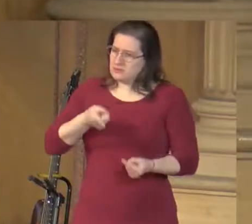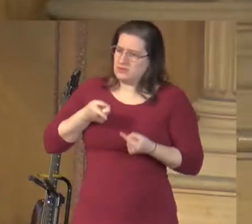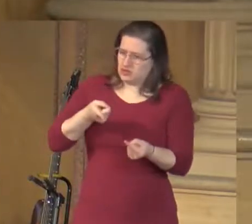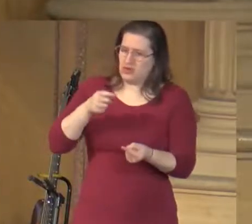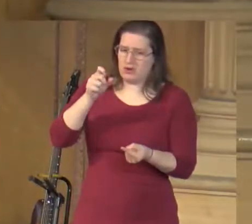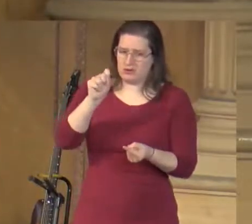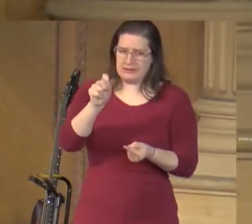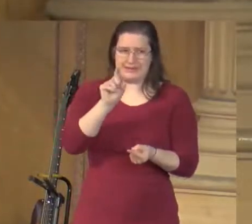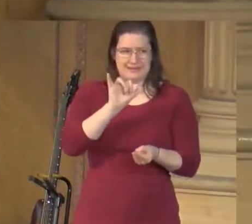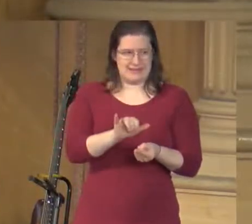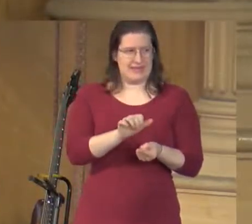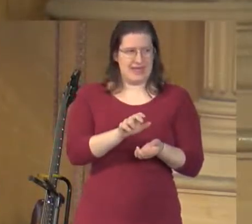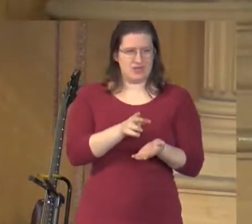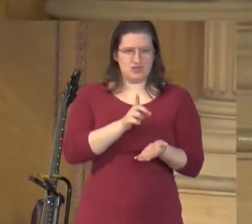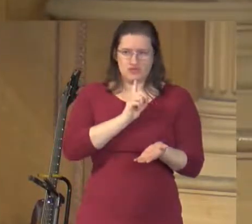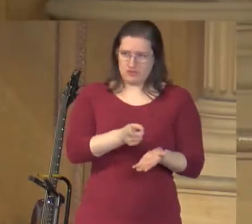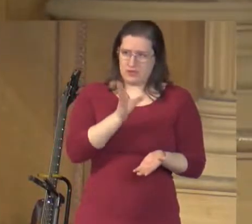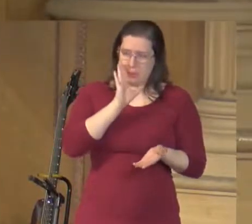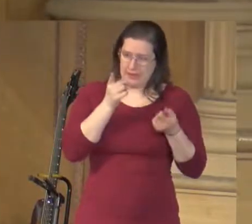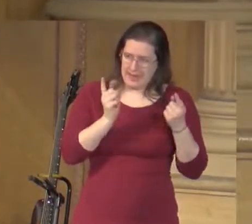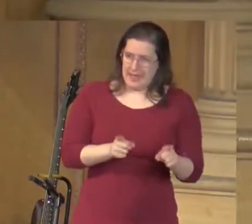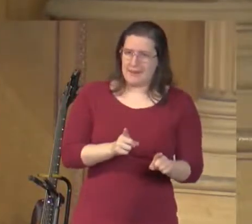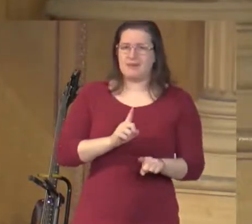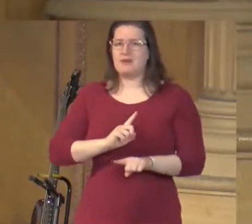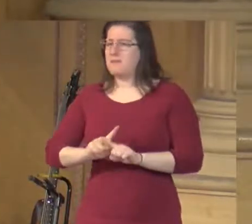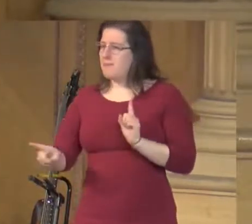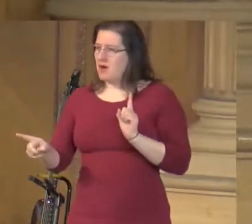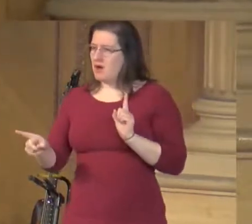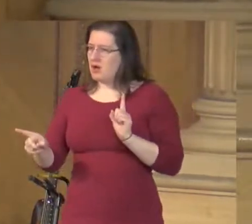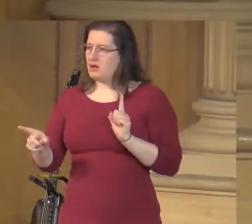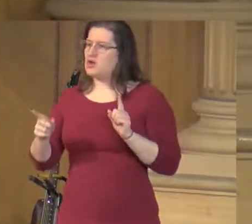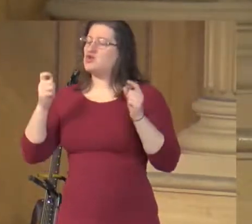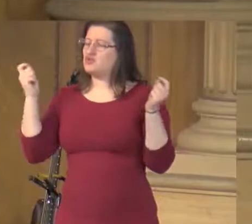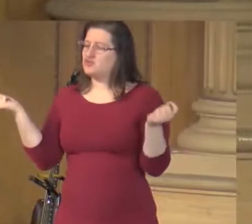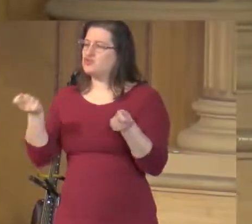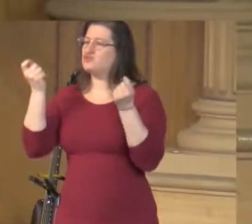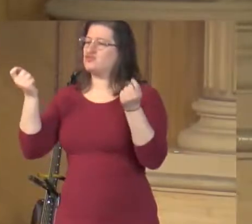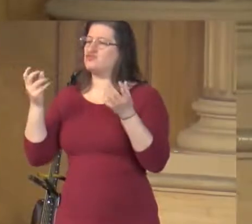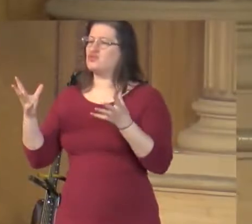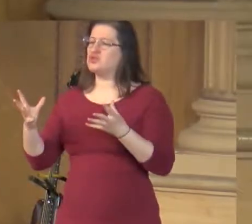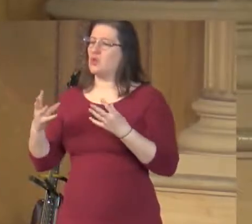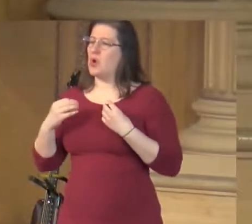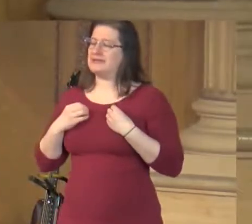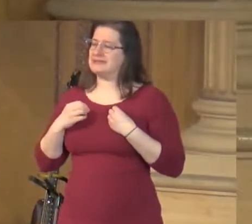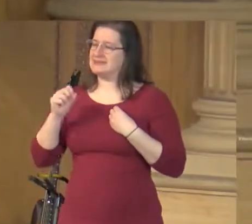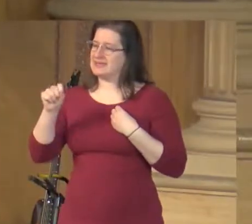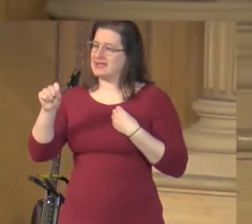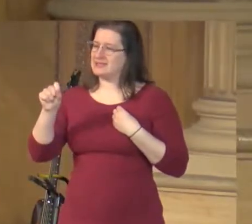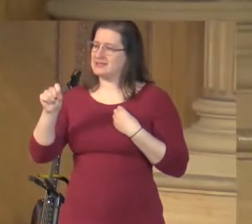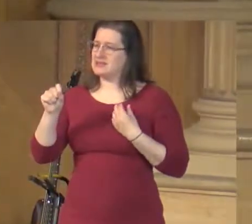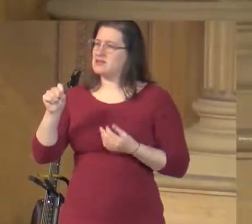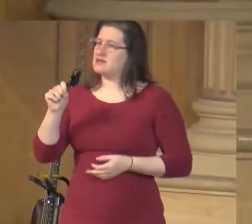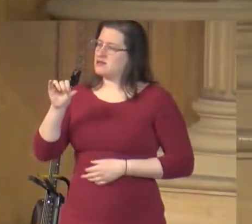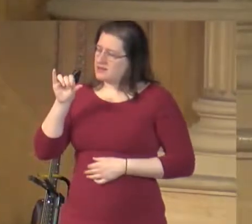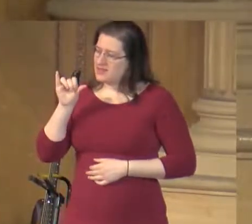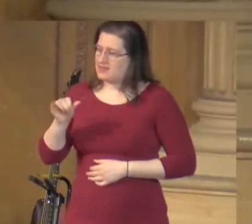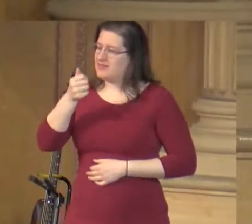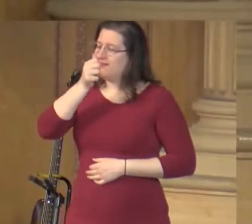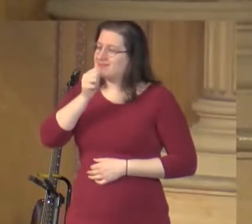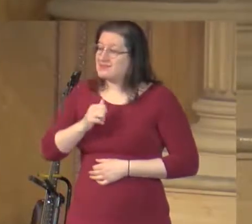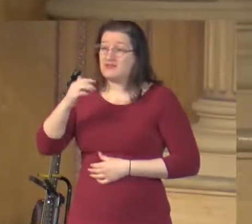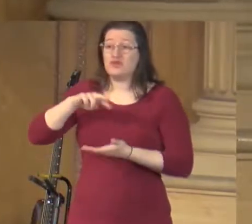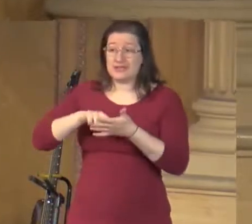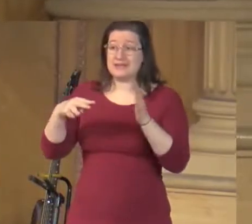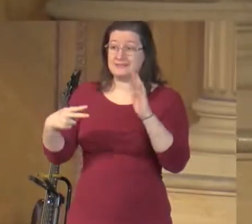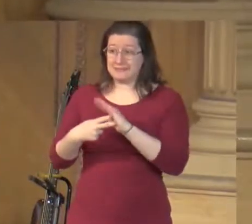Not rejoice in the suffering itself but rejoice because of what that suffering says and because of the one who's